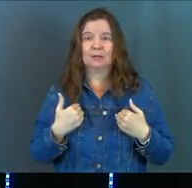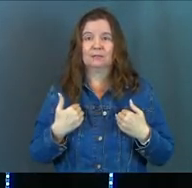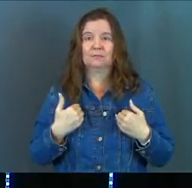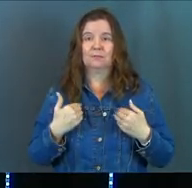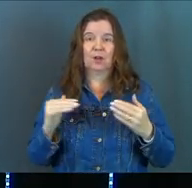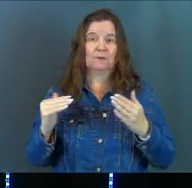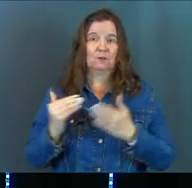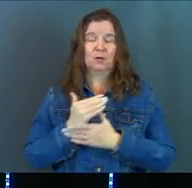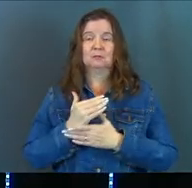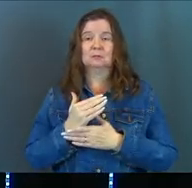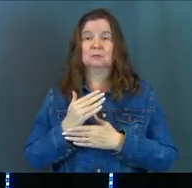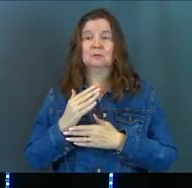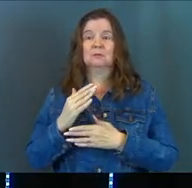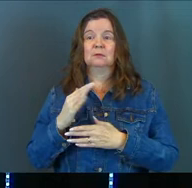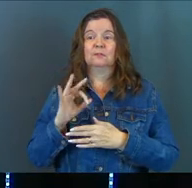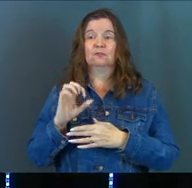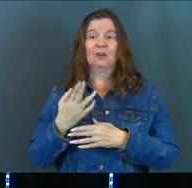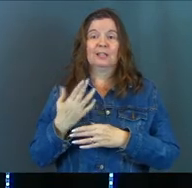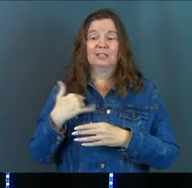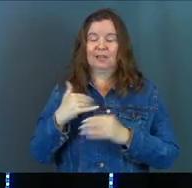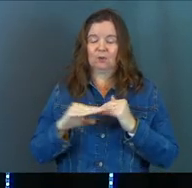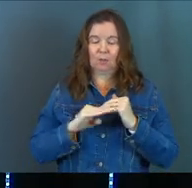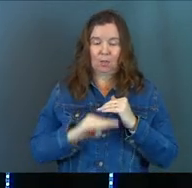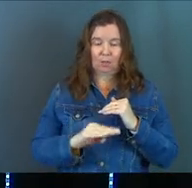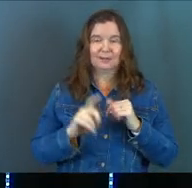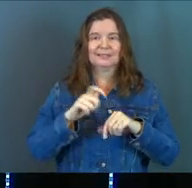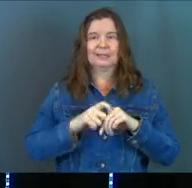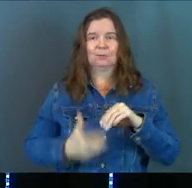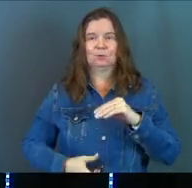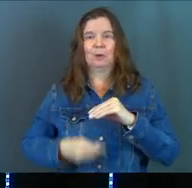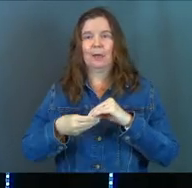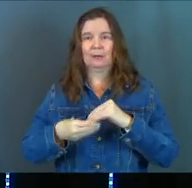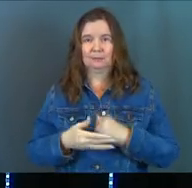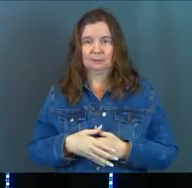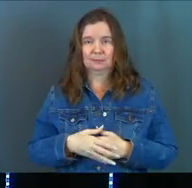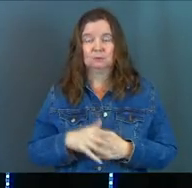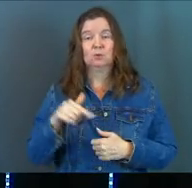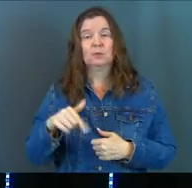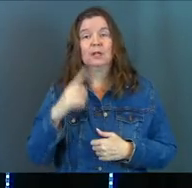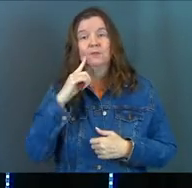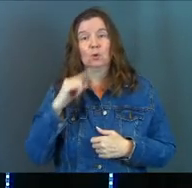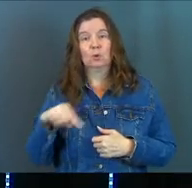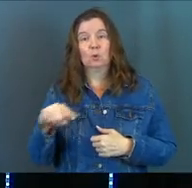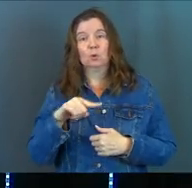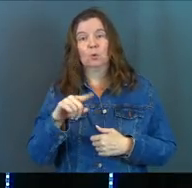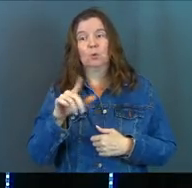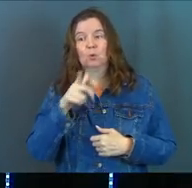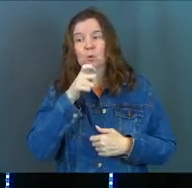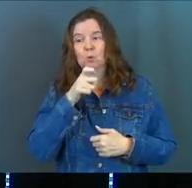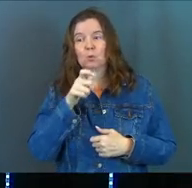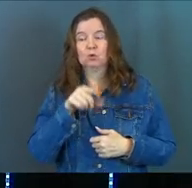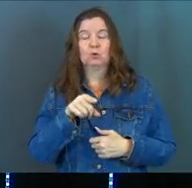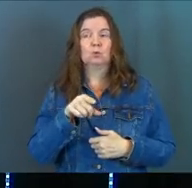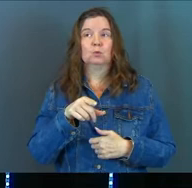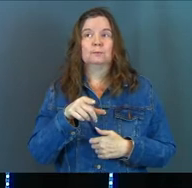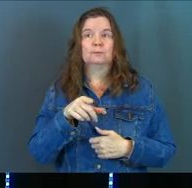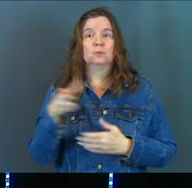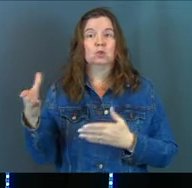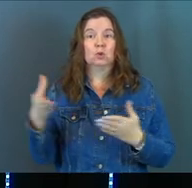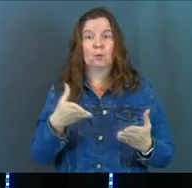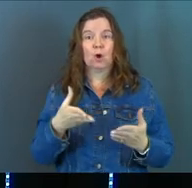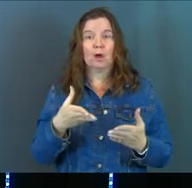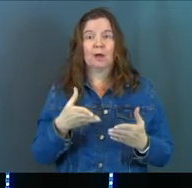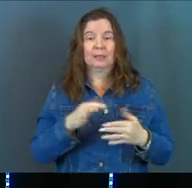fresh. If you plateau, it's time to add. So this is for you folks that you've